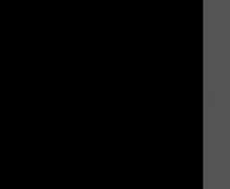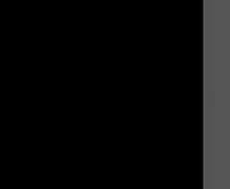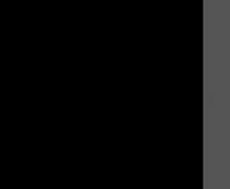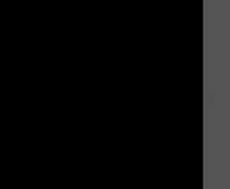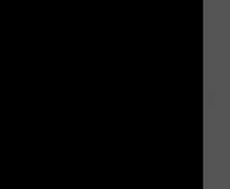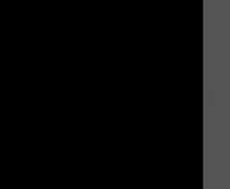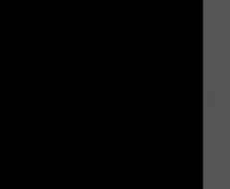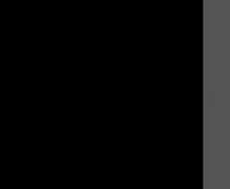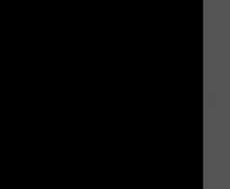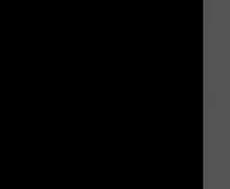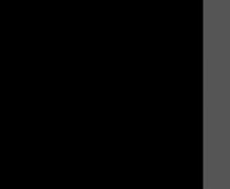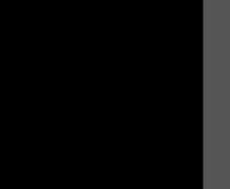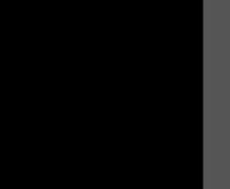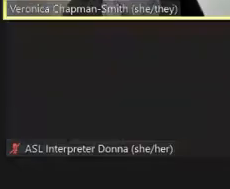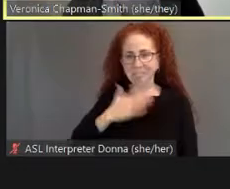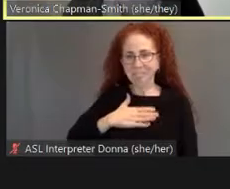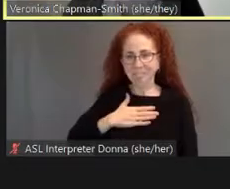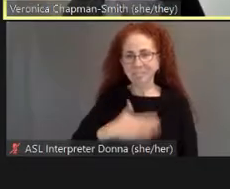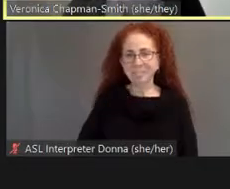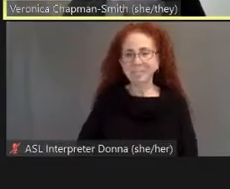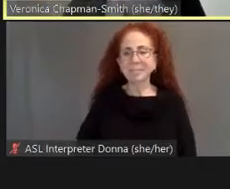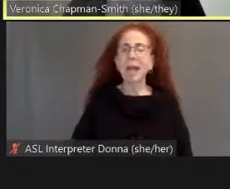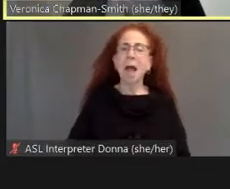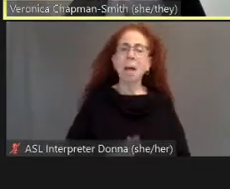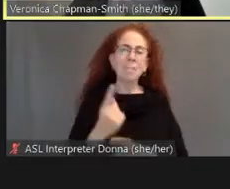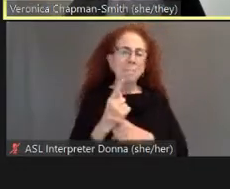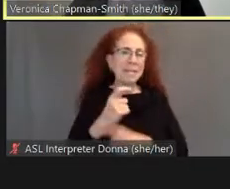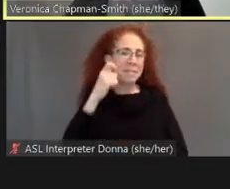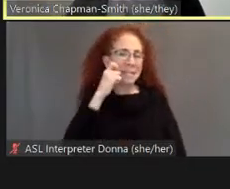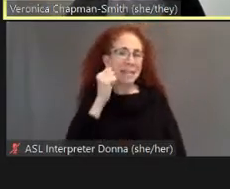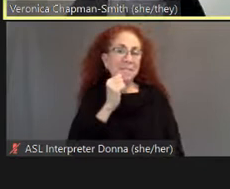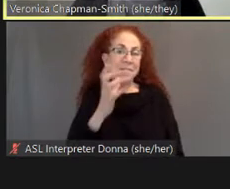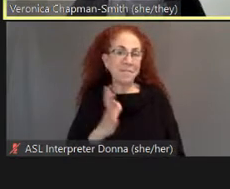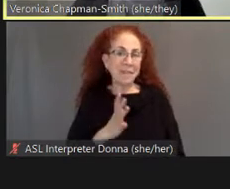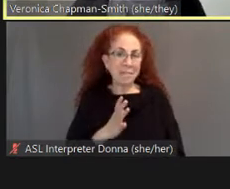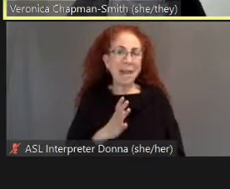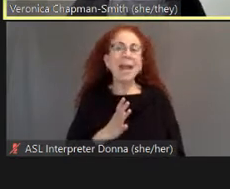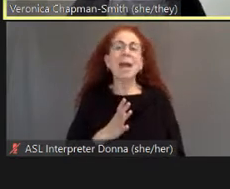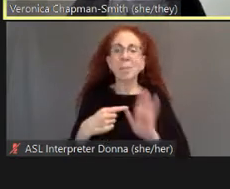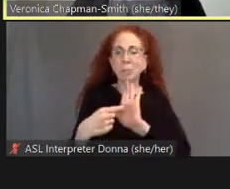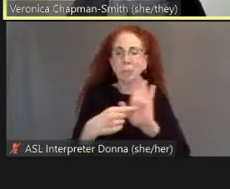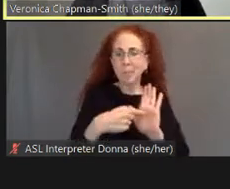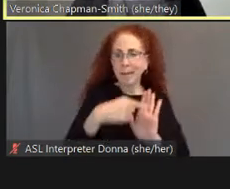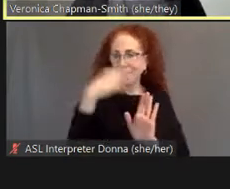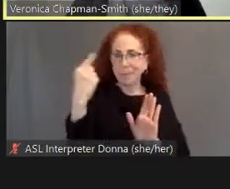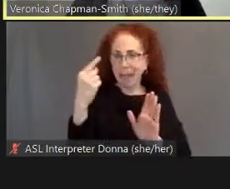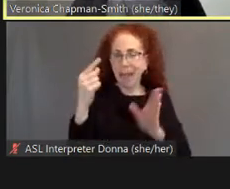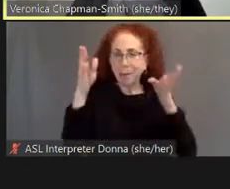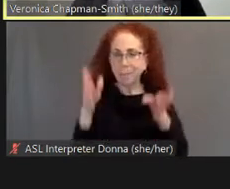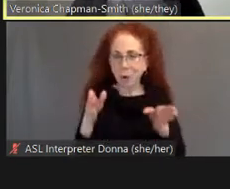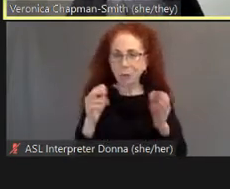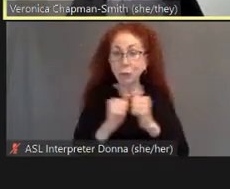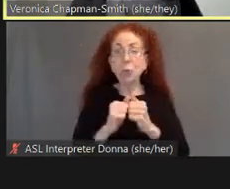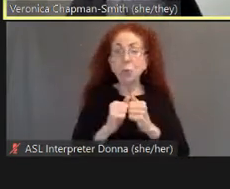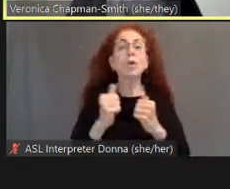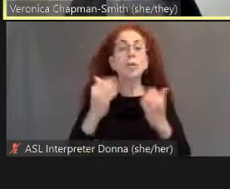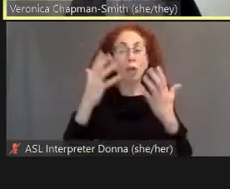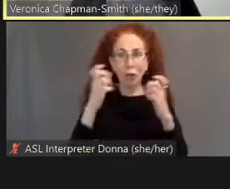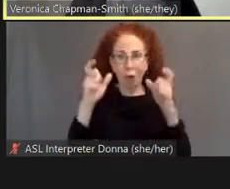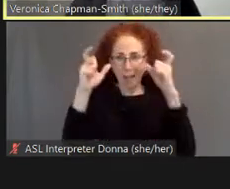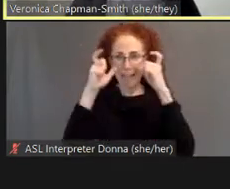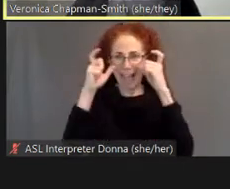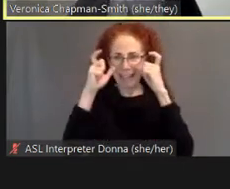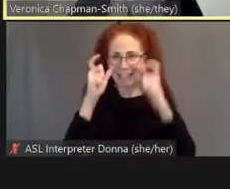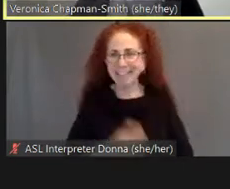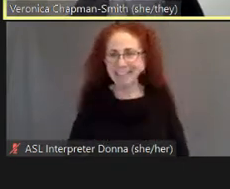she, they pronouns. I'm a medium-skinned female presenting Black person wearing dark-rimmed